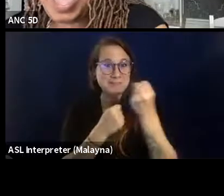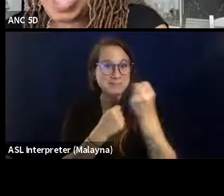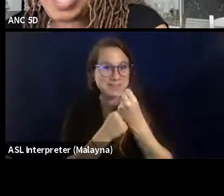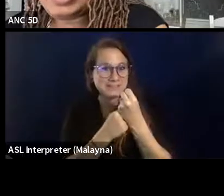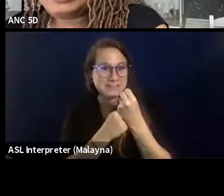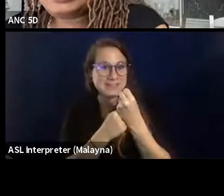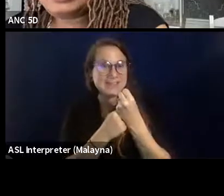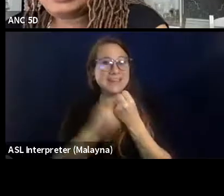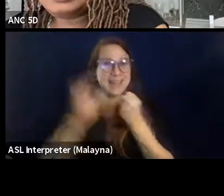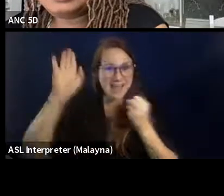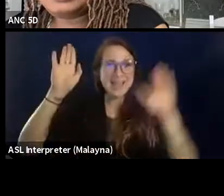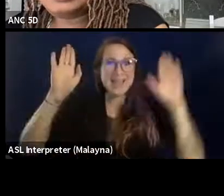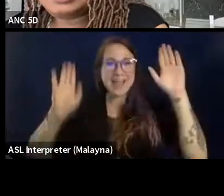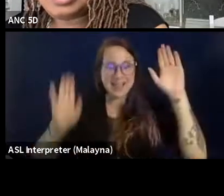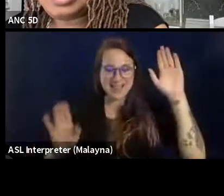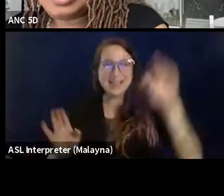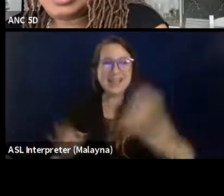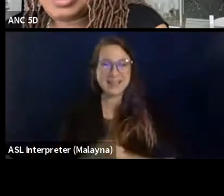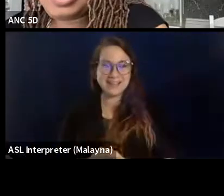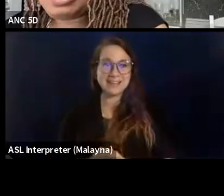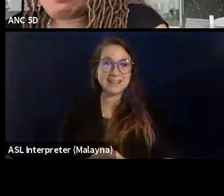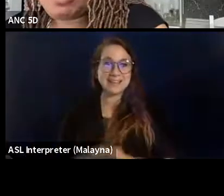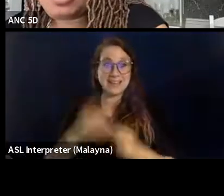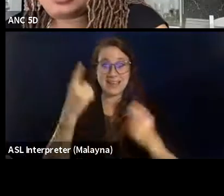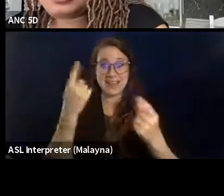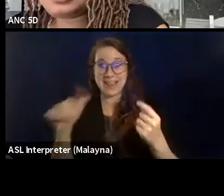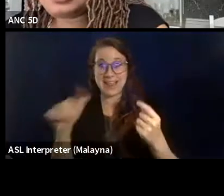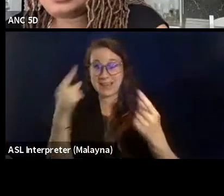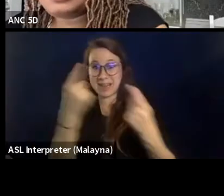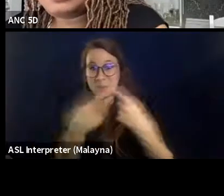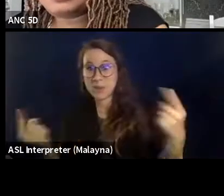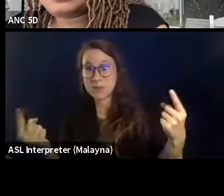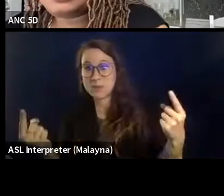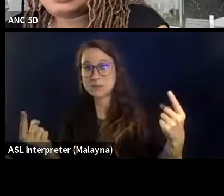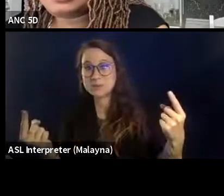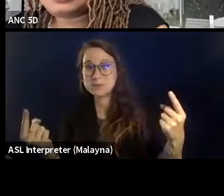Aye. Aye. Any opposed?